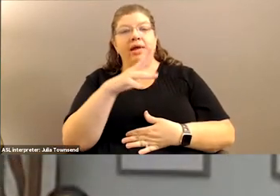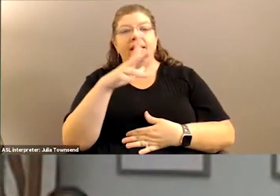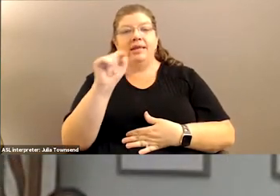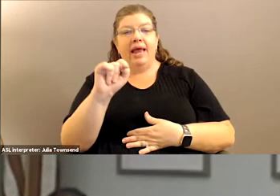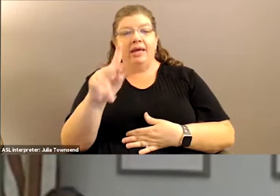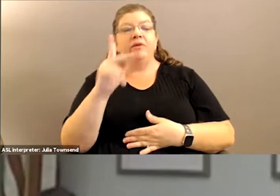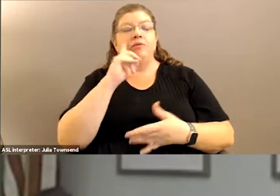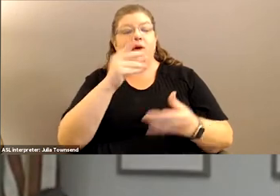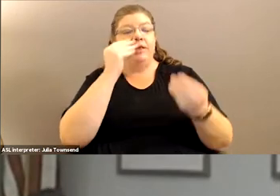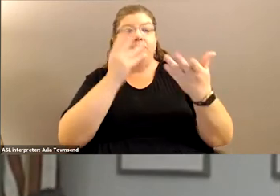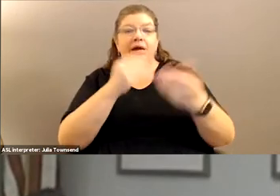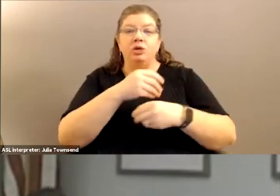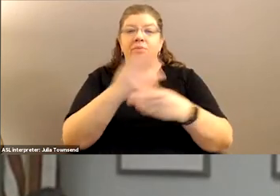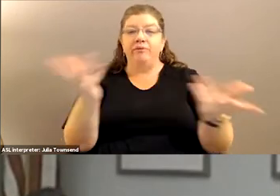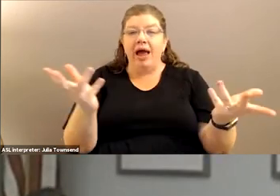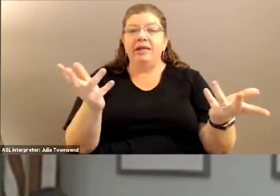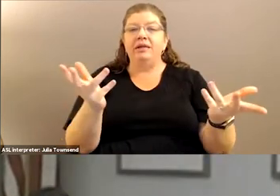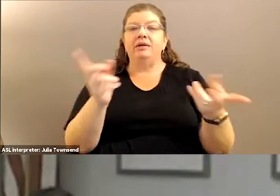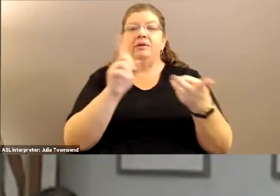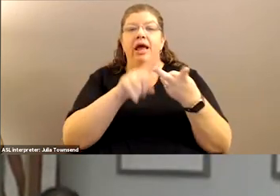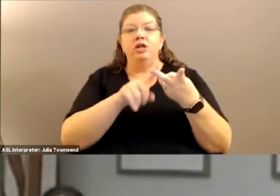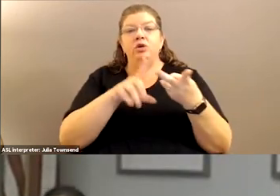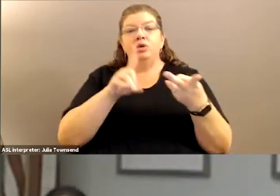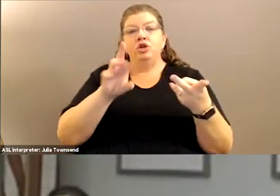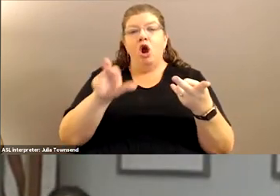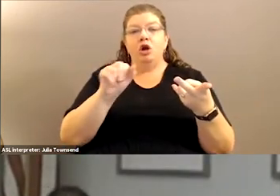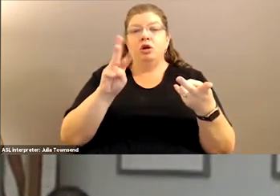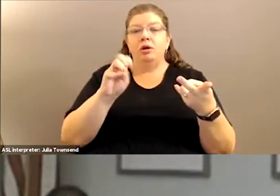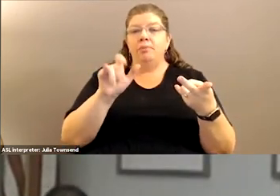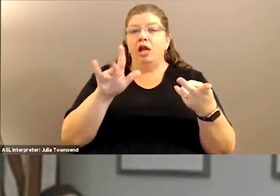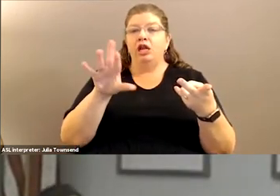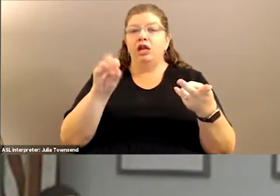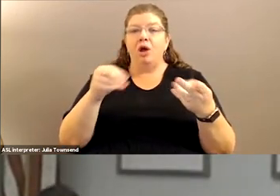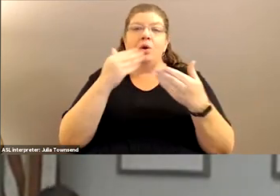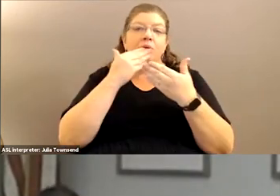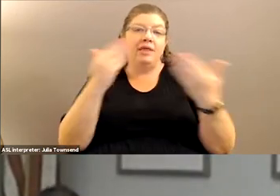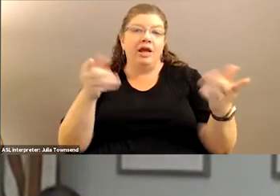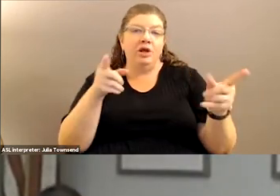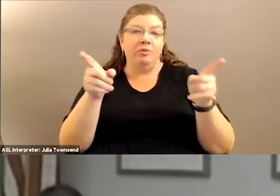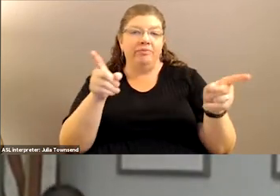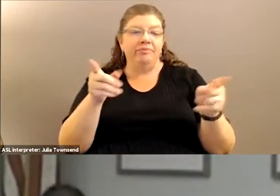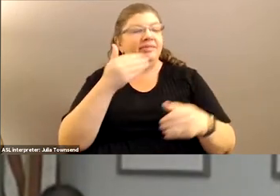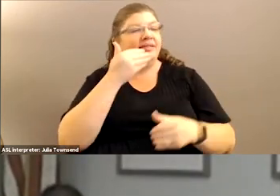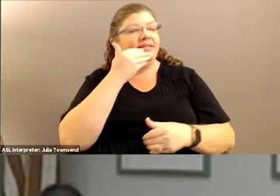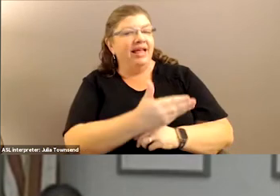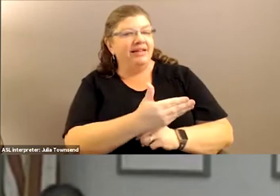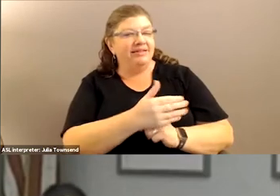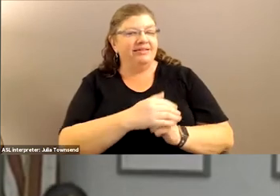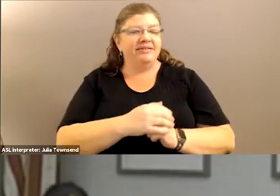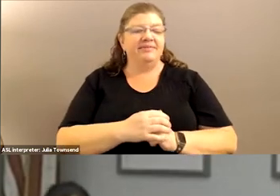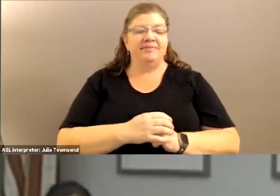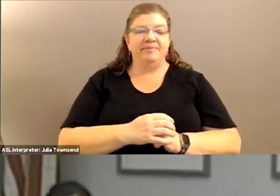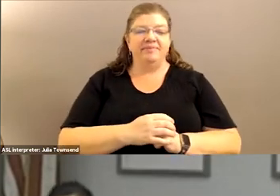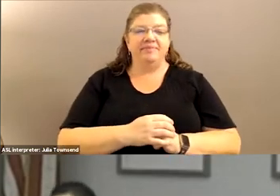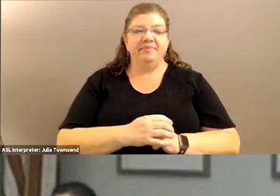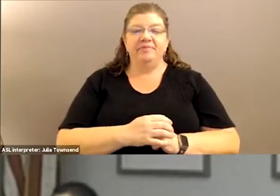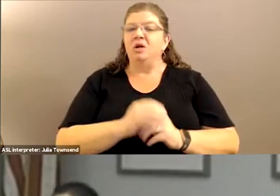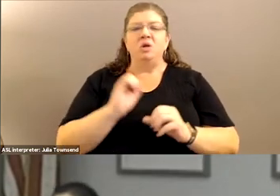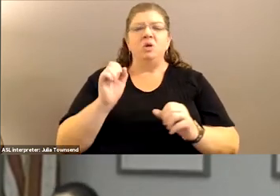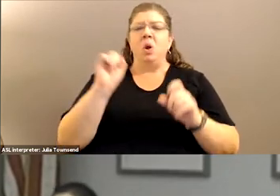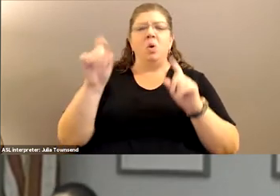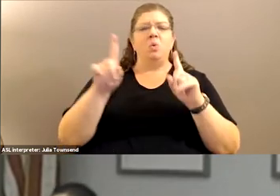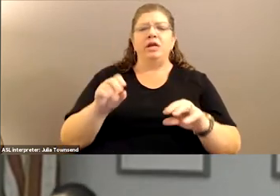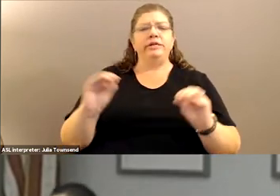information that you provide and also to dr maldonado um thank you all thanks yes no questions just